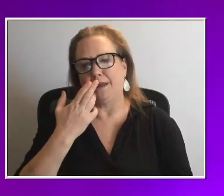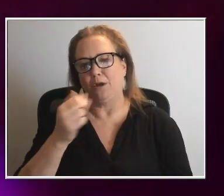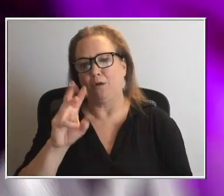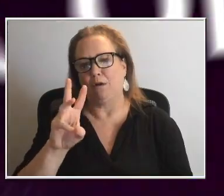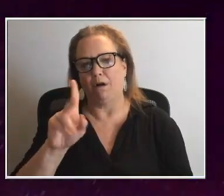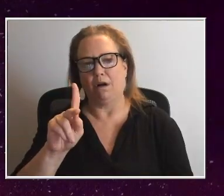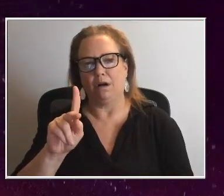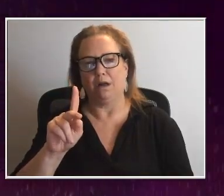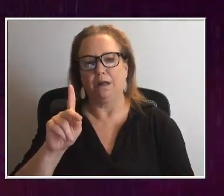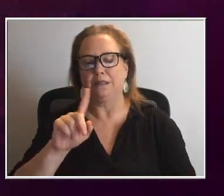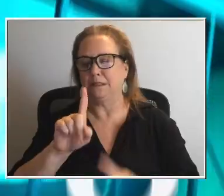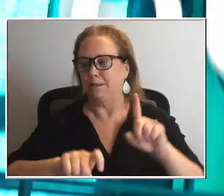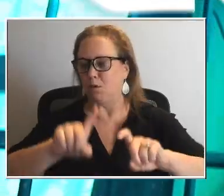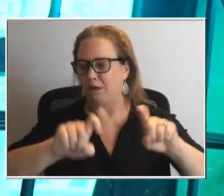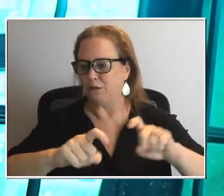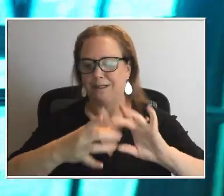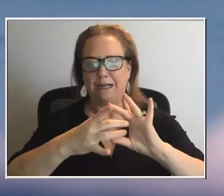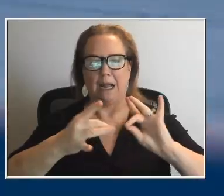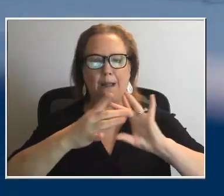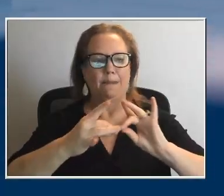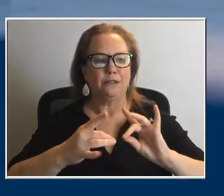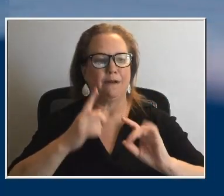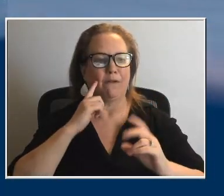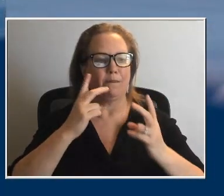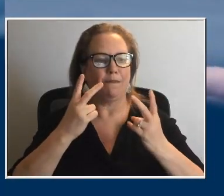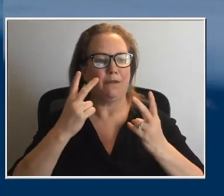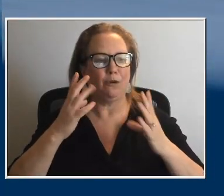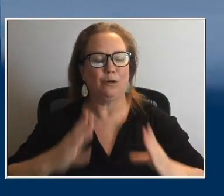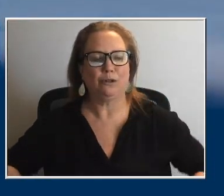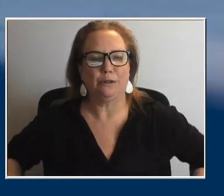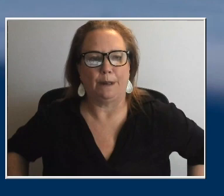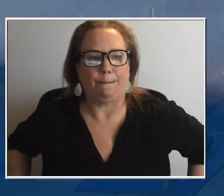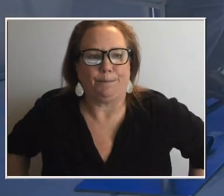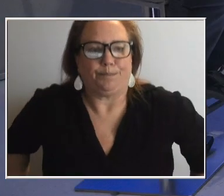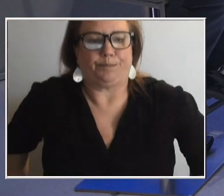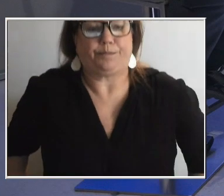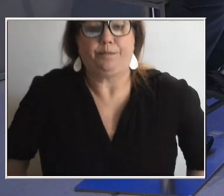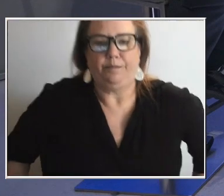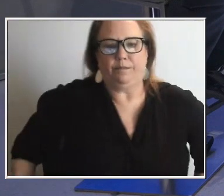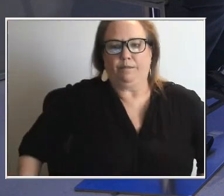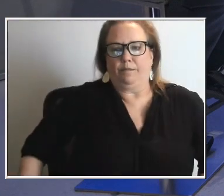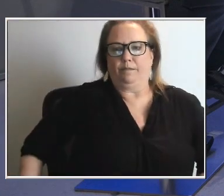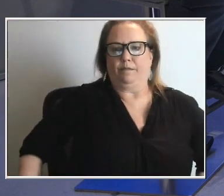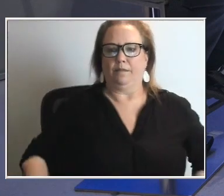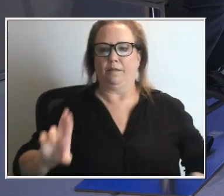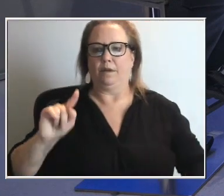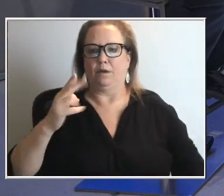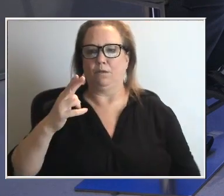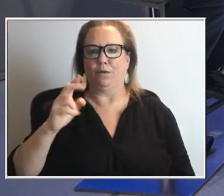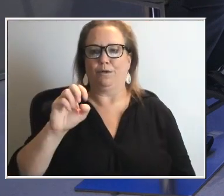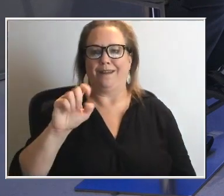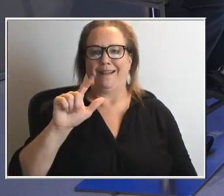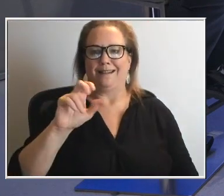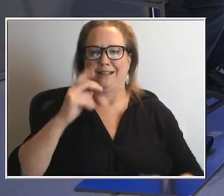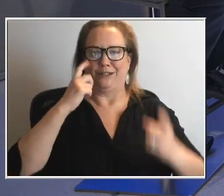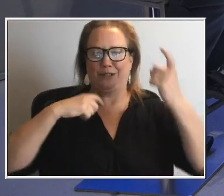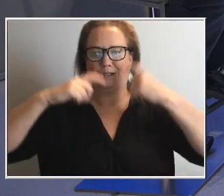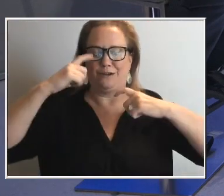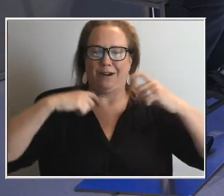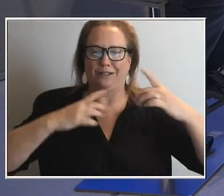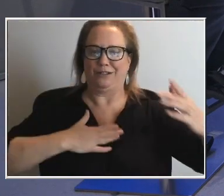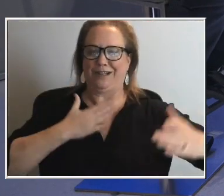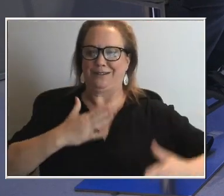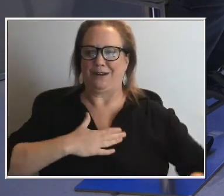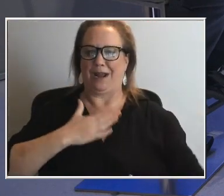to some questions and comments from viewers this morning. Ruth Ellen says, I'm crying. Are you crying? She says she's got some happy tears going